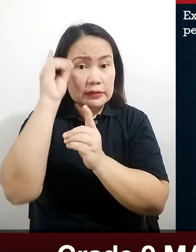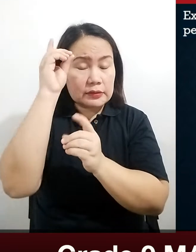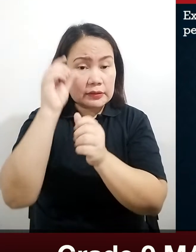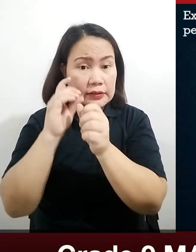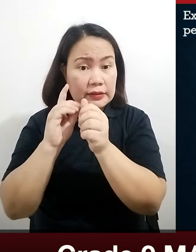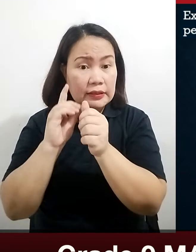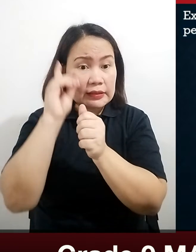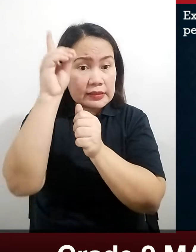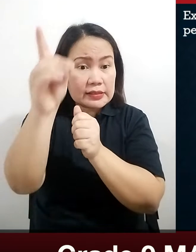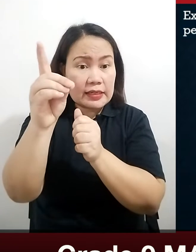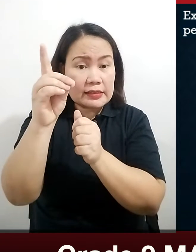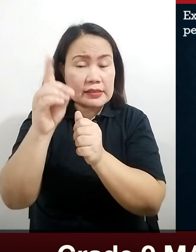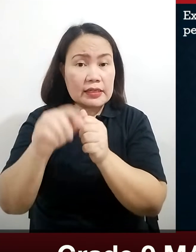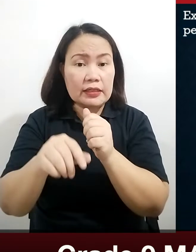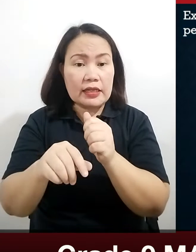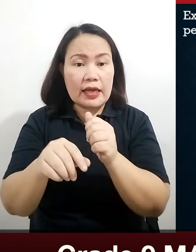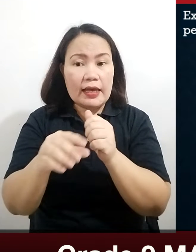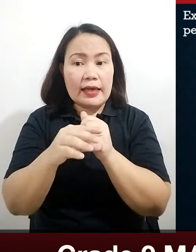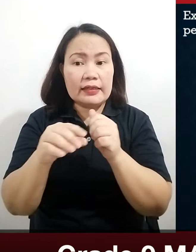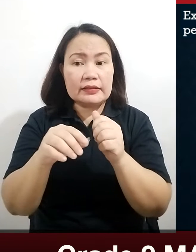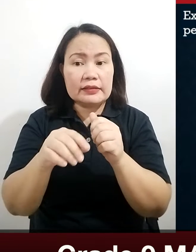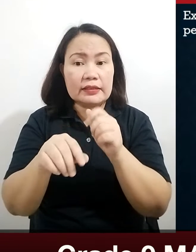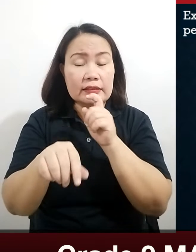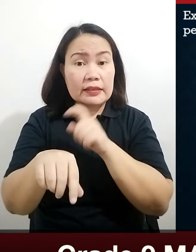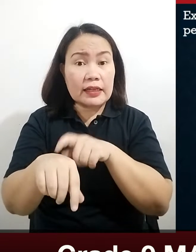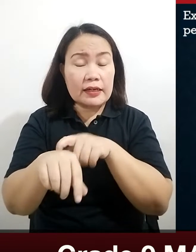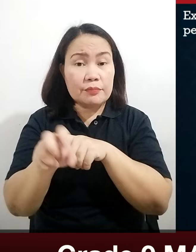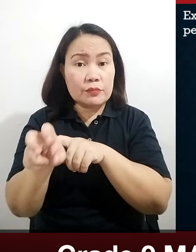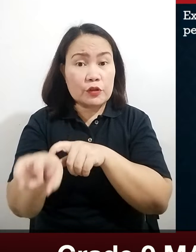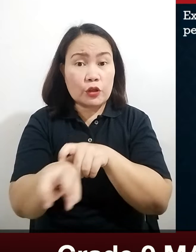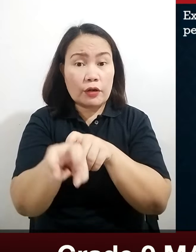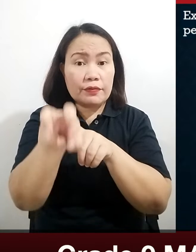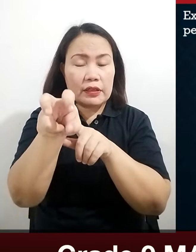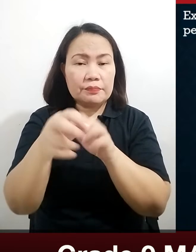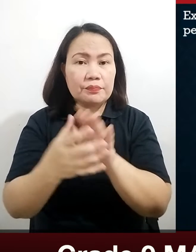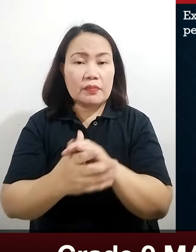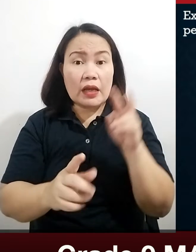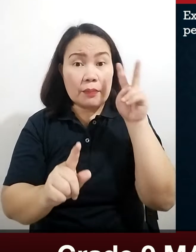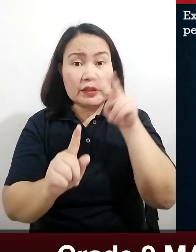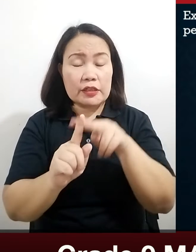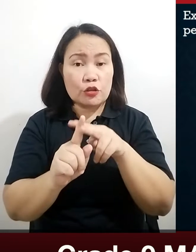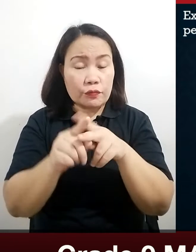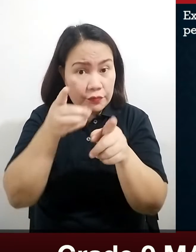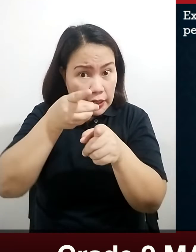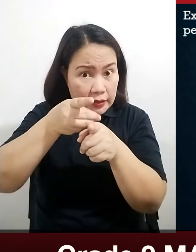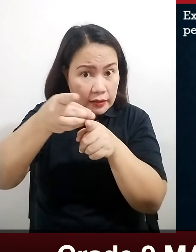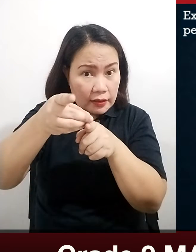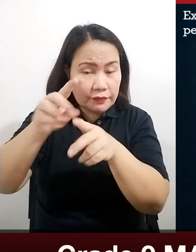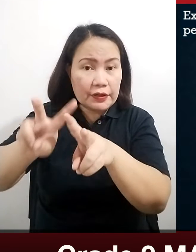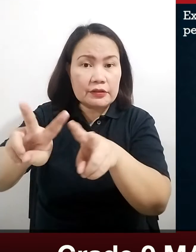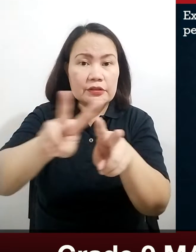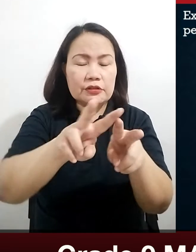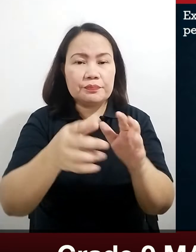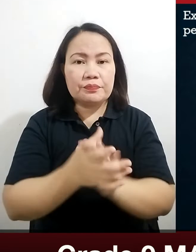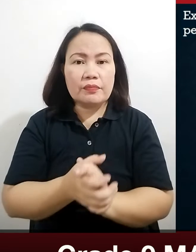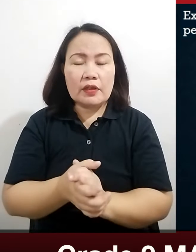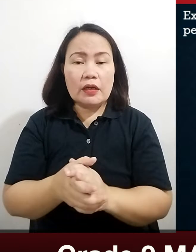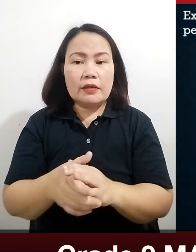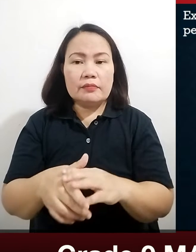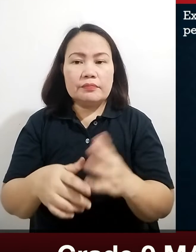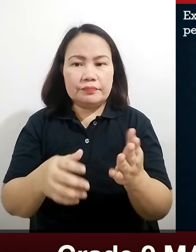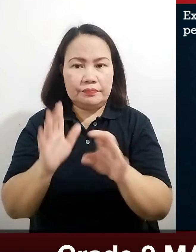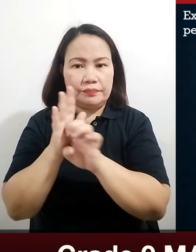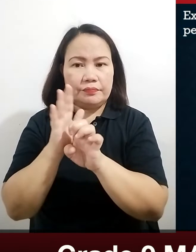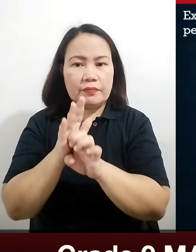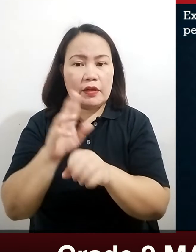travel and the distance. Okay, this is an application of direct variation. Using his bicycle,